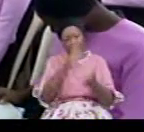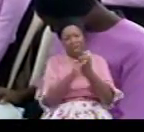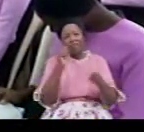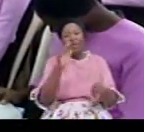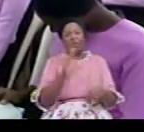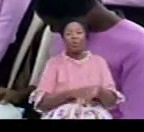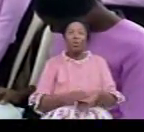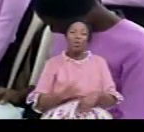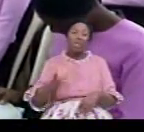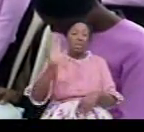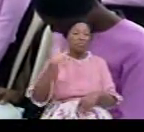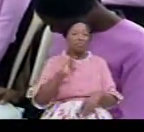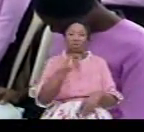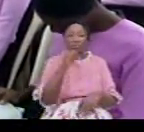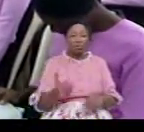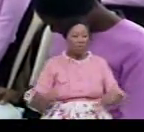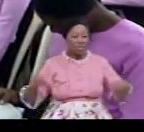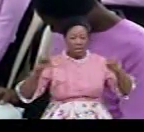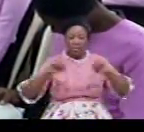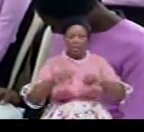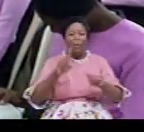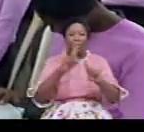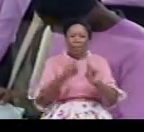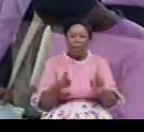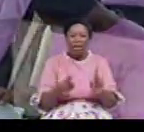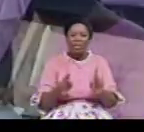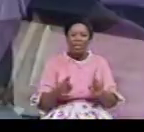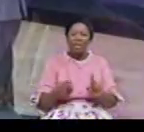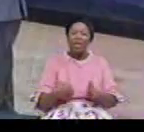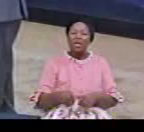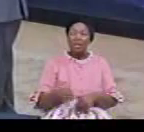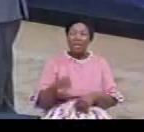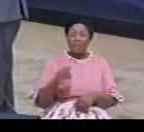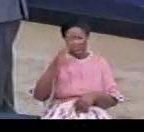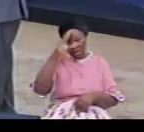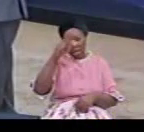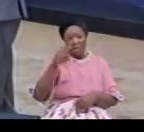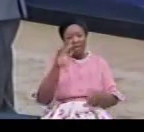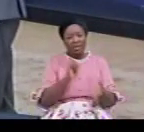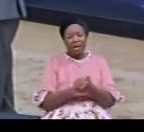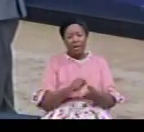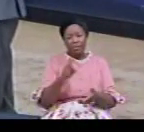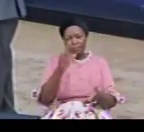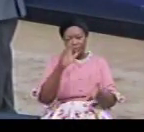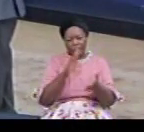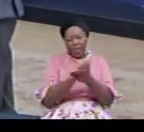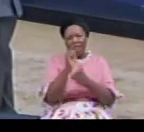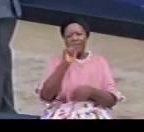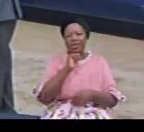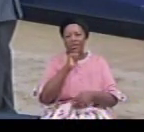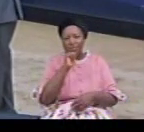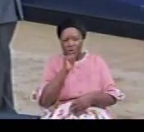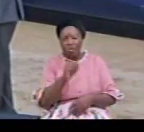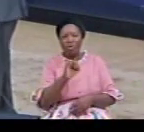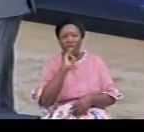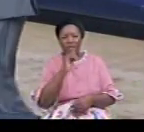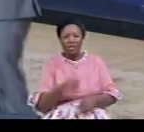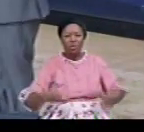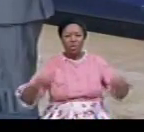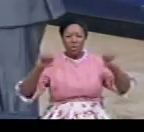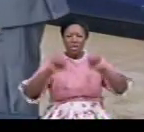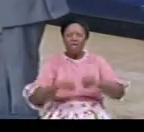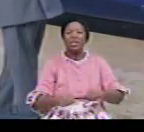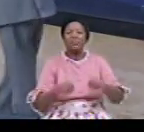not condemned, but he that believeth not is condemned already.